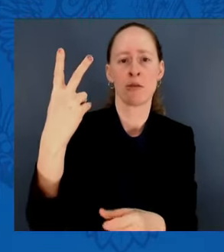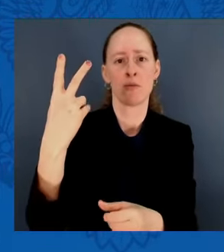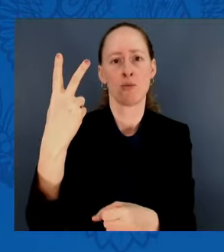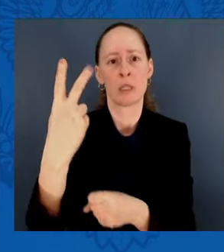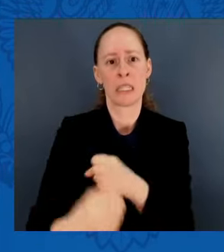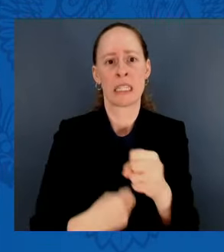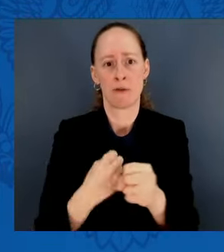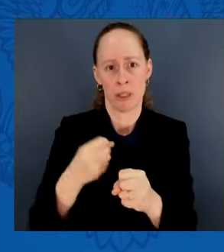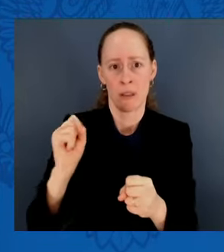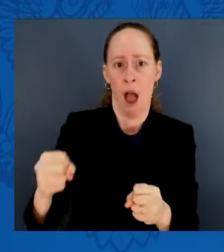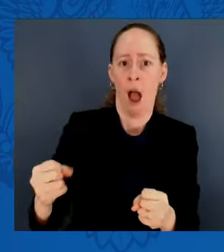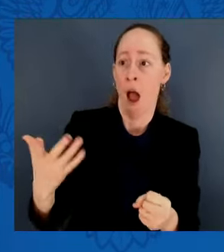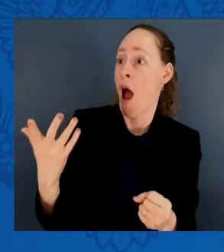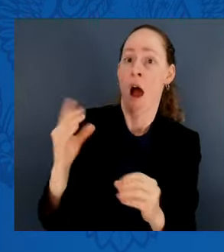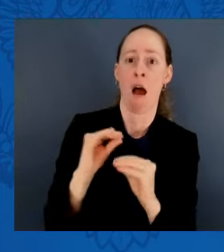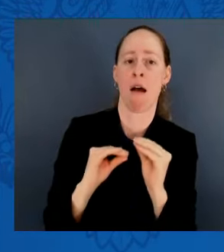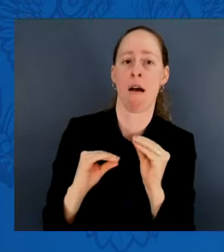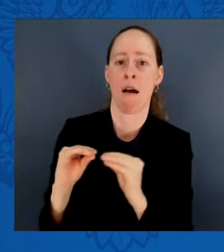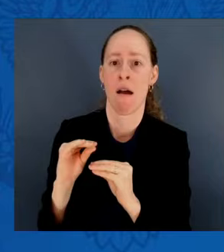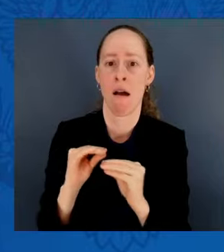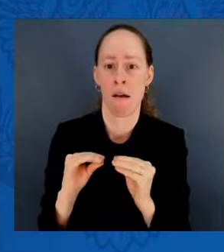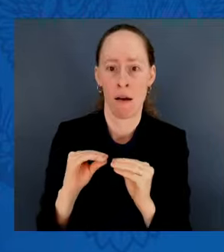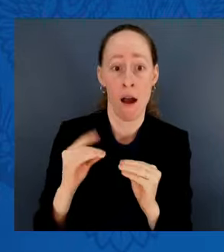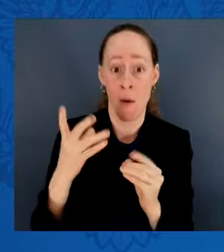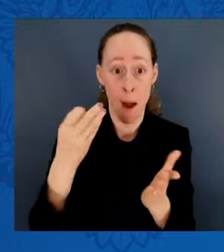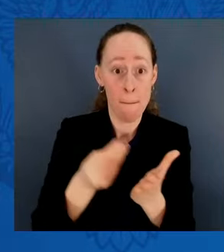Just for 2 years.